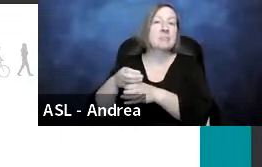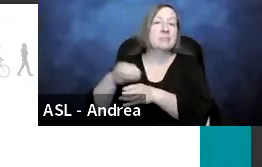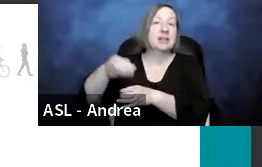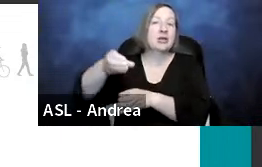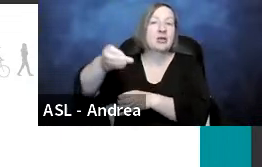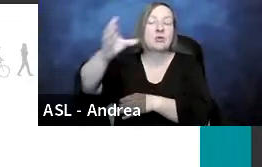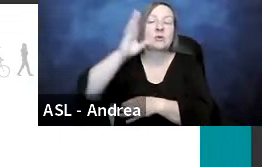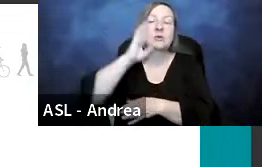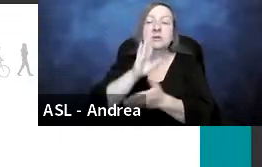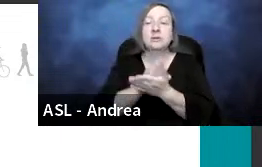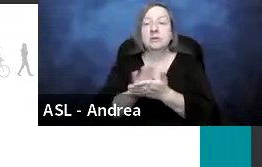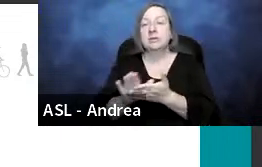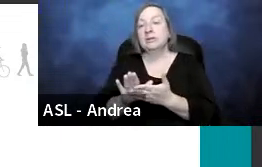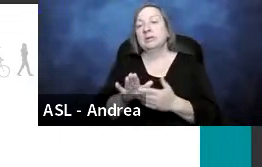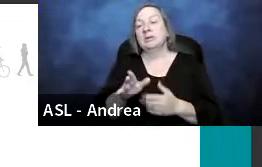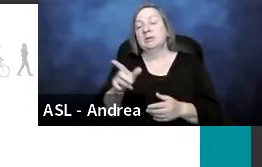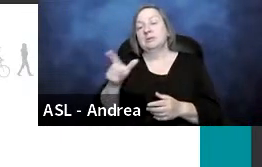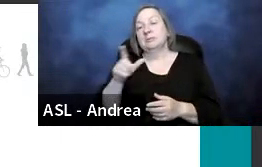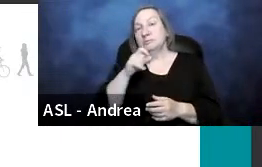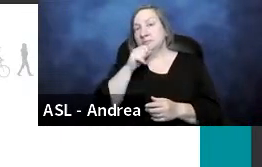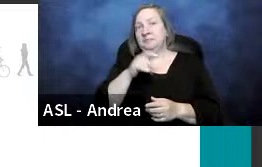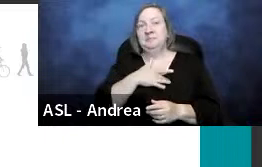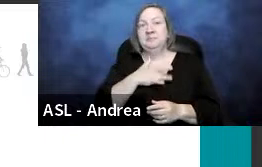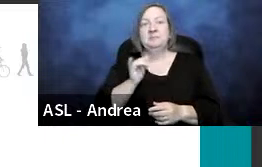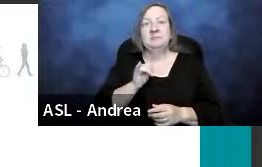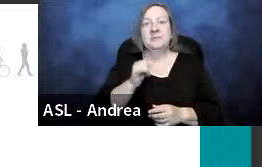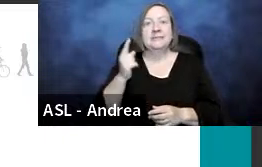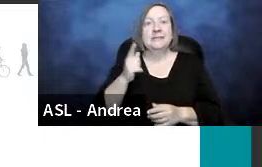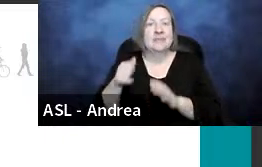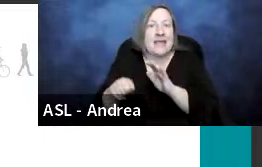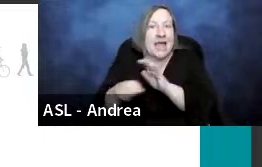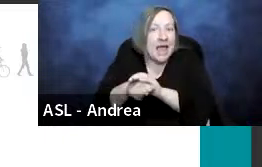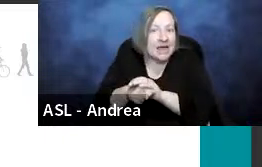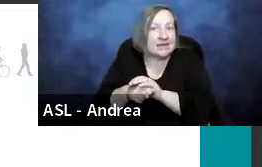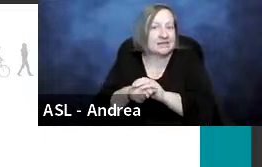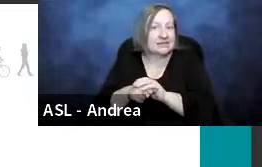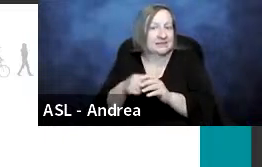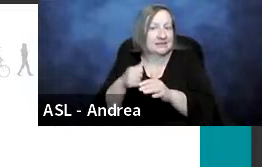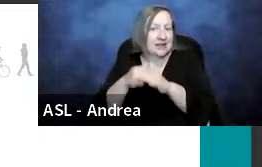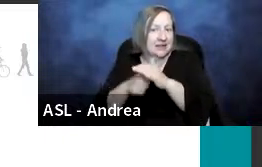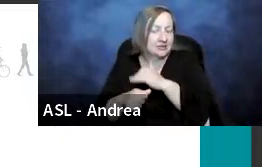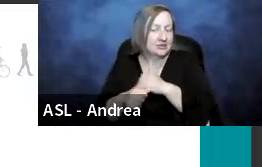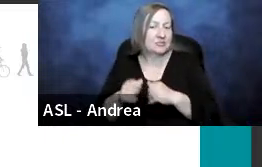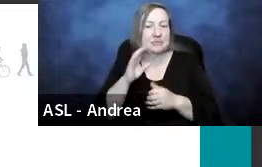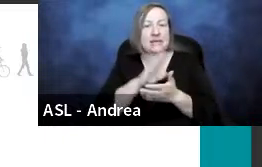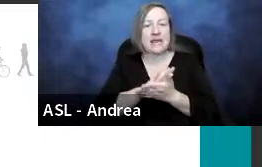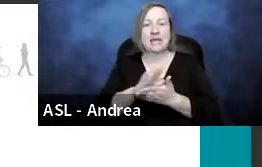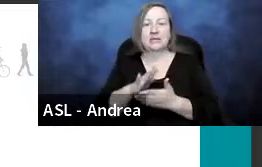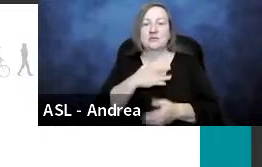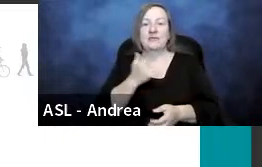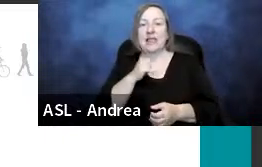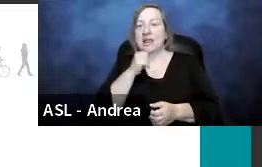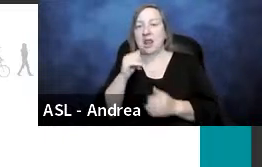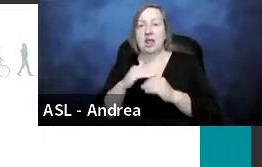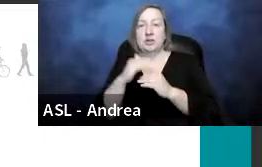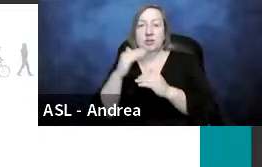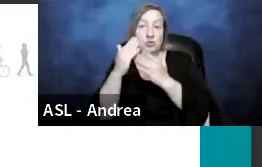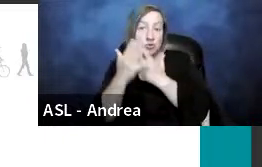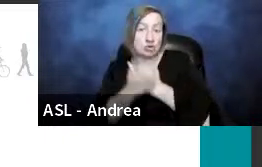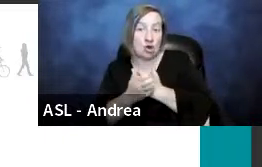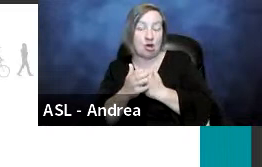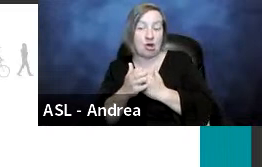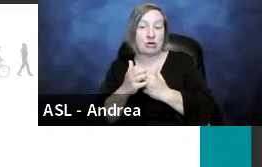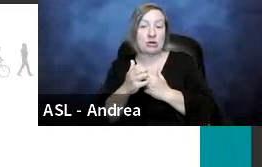be nice to kind of not feel like there's anything hiding under there. Be nice to feel like it's not too dark and not